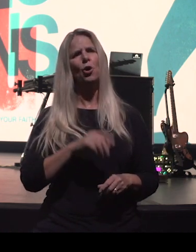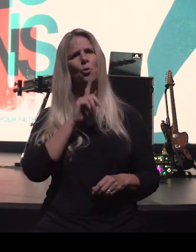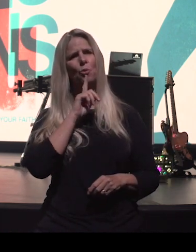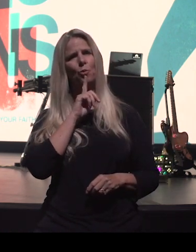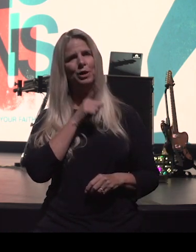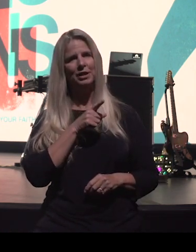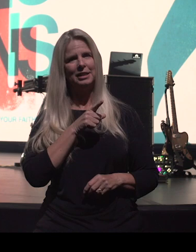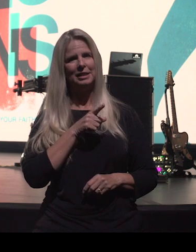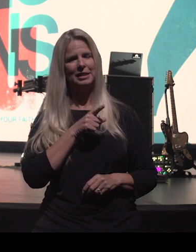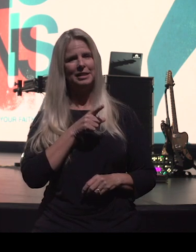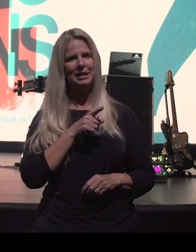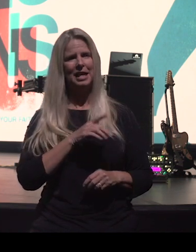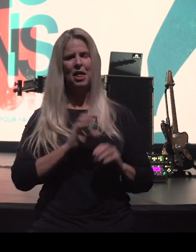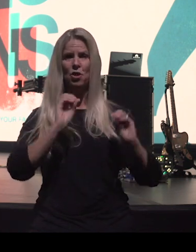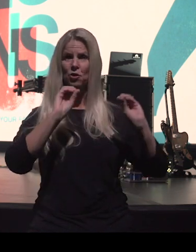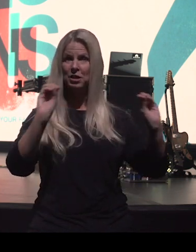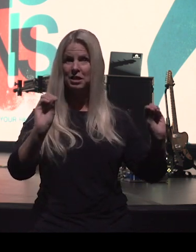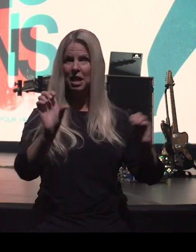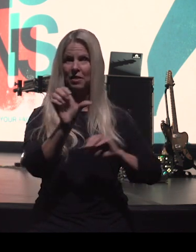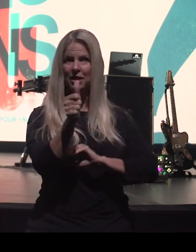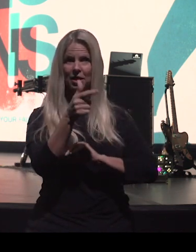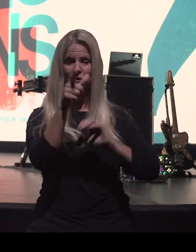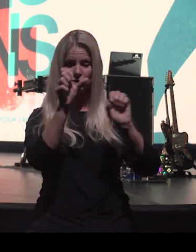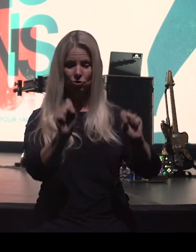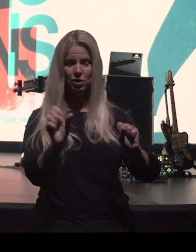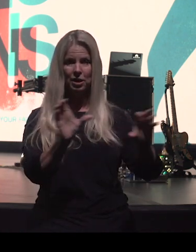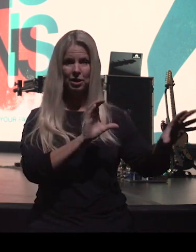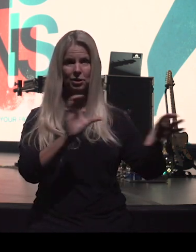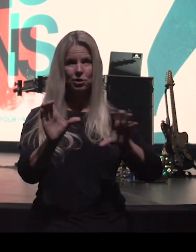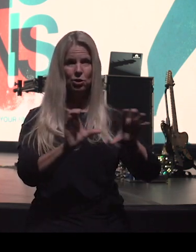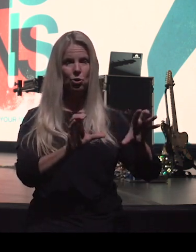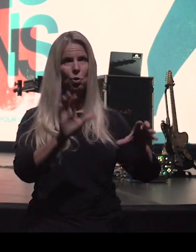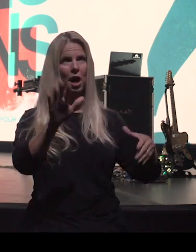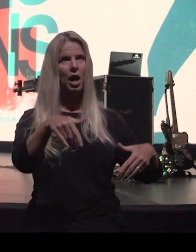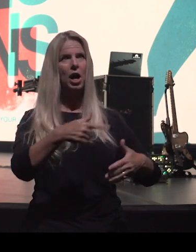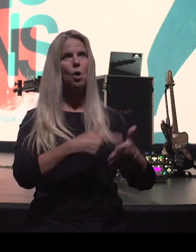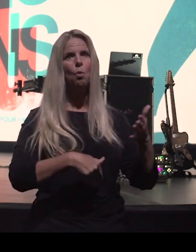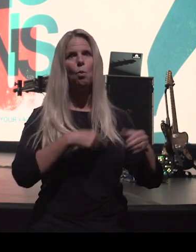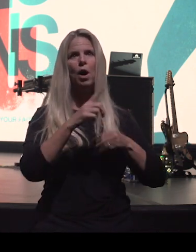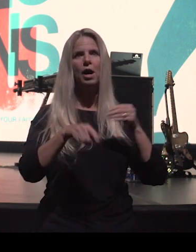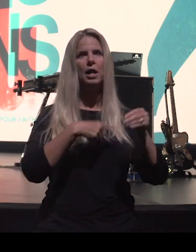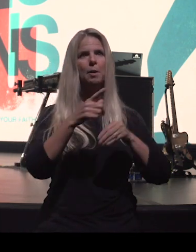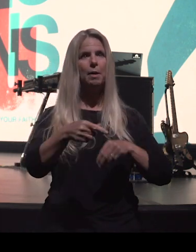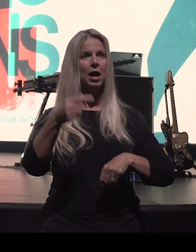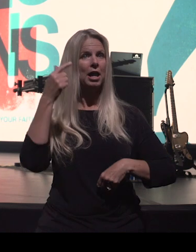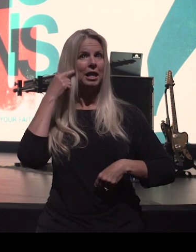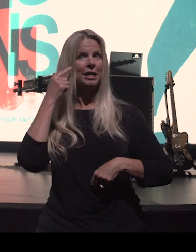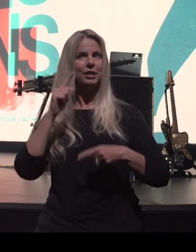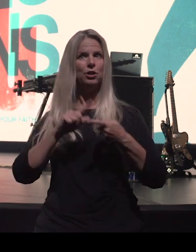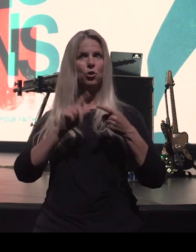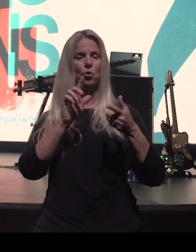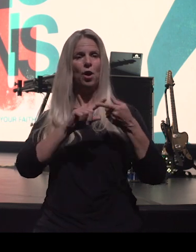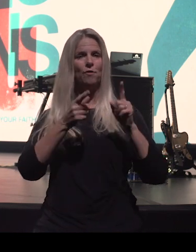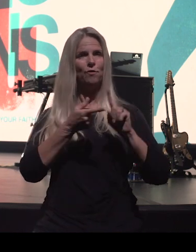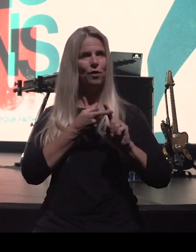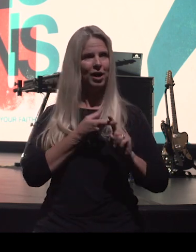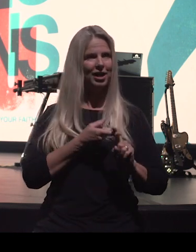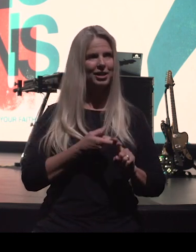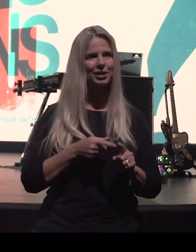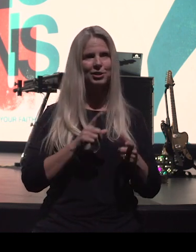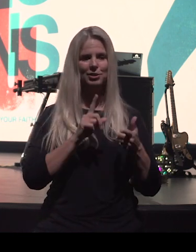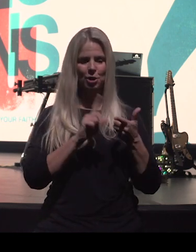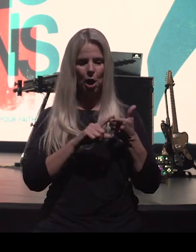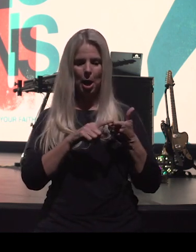me? Like nothing else you can do? Hey, how about listen to a friend? How about listen to a